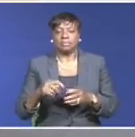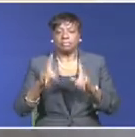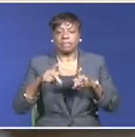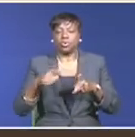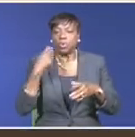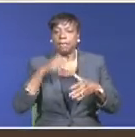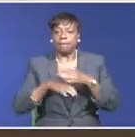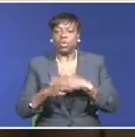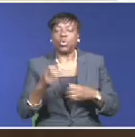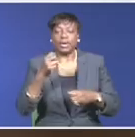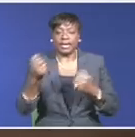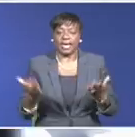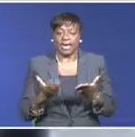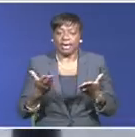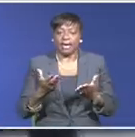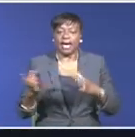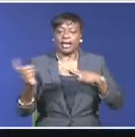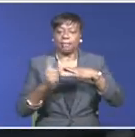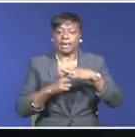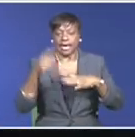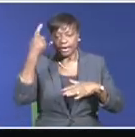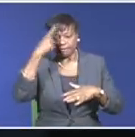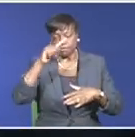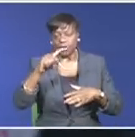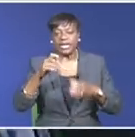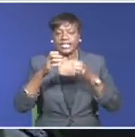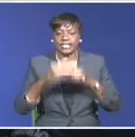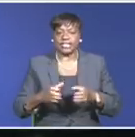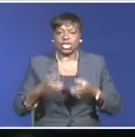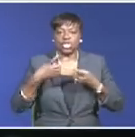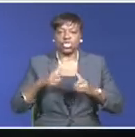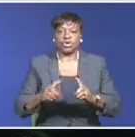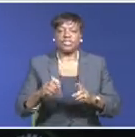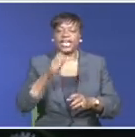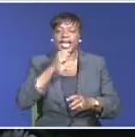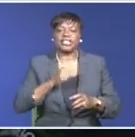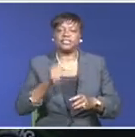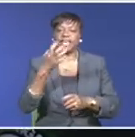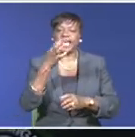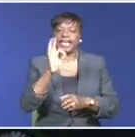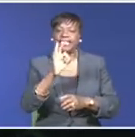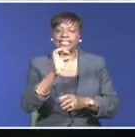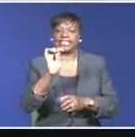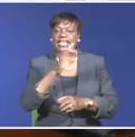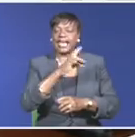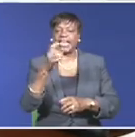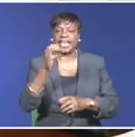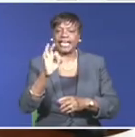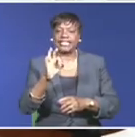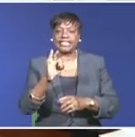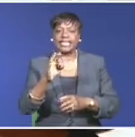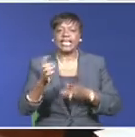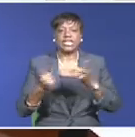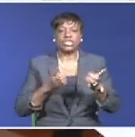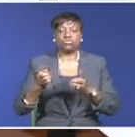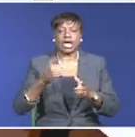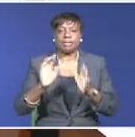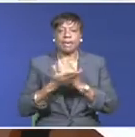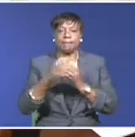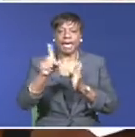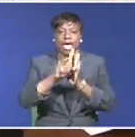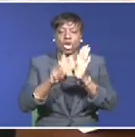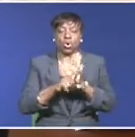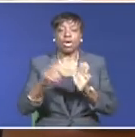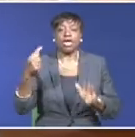here and have applied for citizenship during the ages of 18 and 19 as prescribed by law. The cabinet will decide